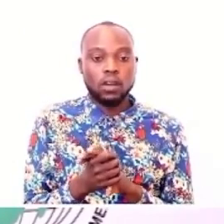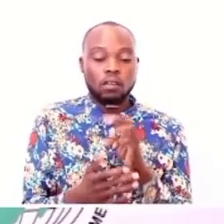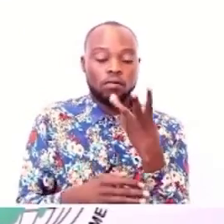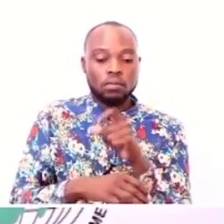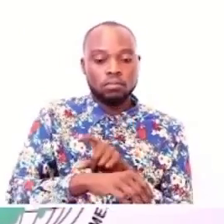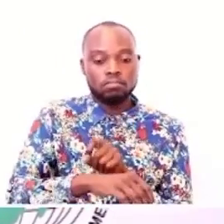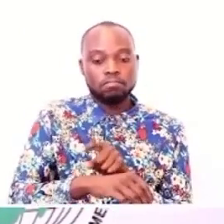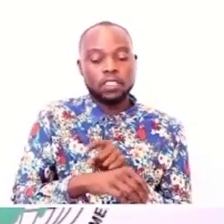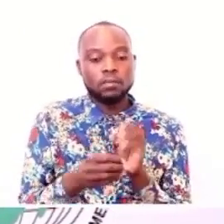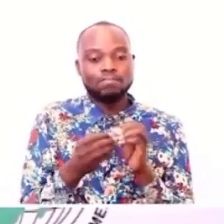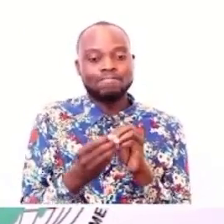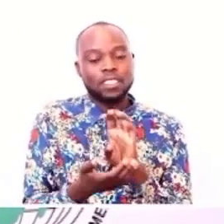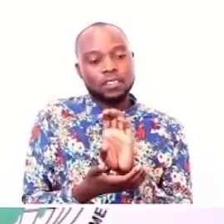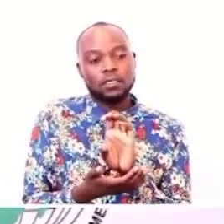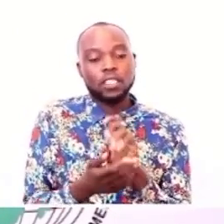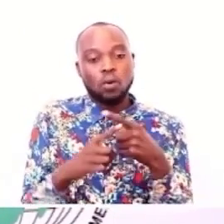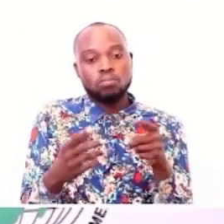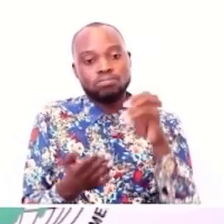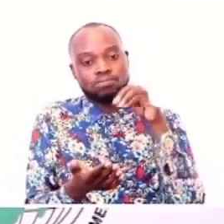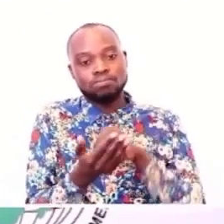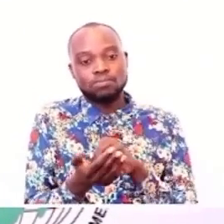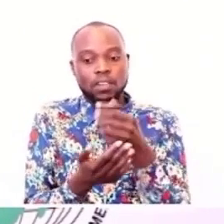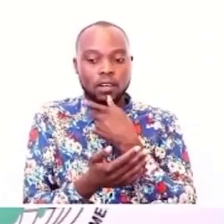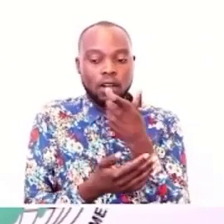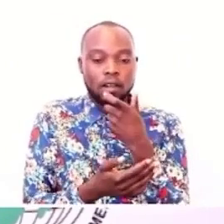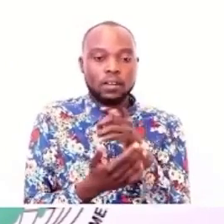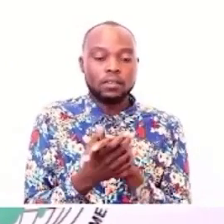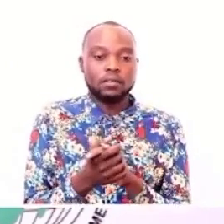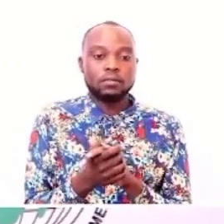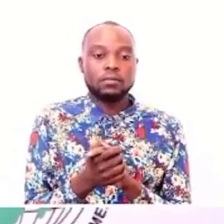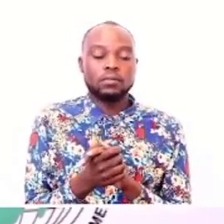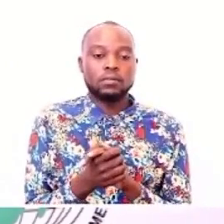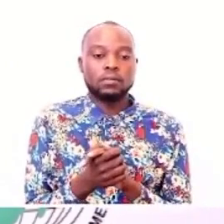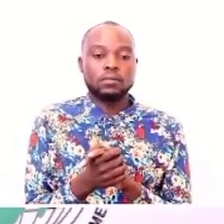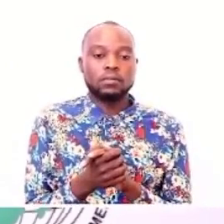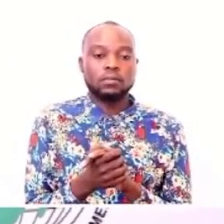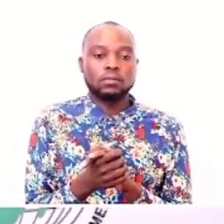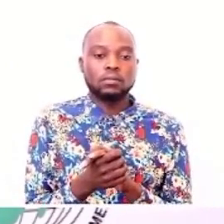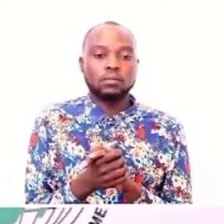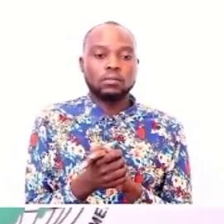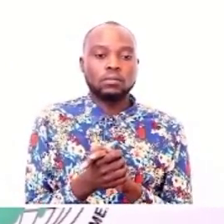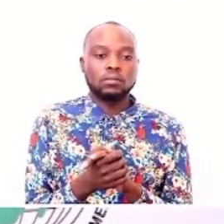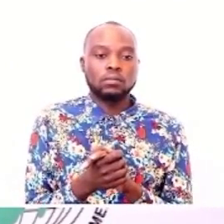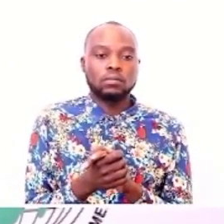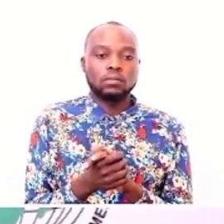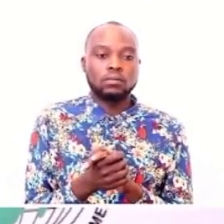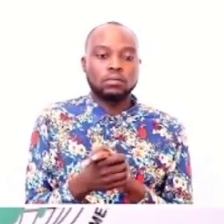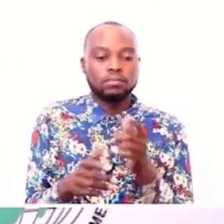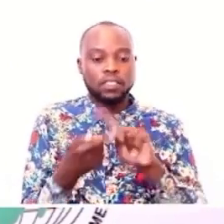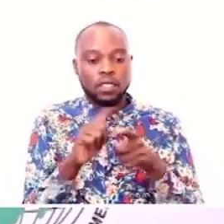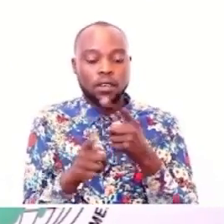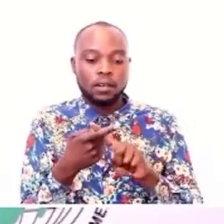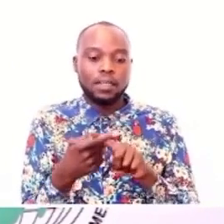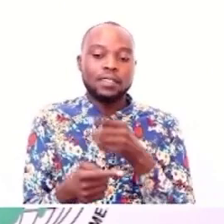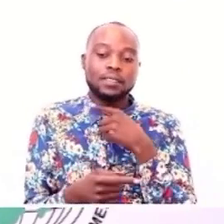actually center my argument on issues related to stranded assets. Mohamed spoke of the need for